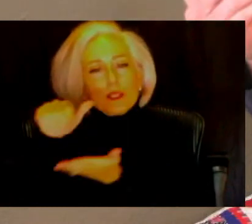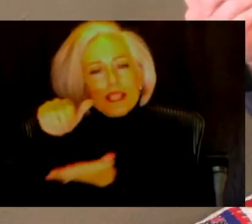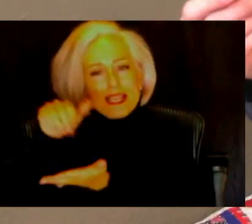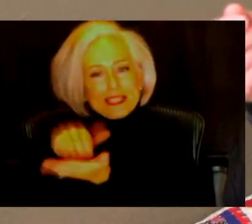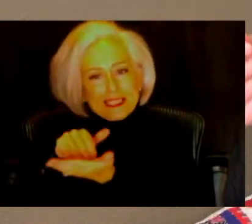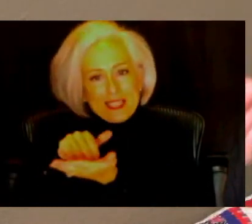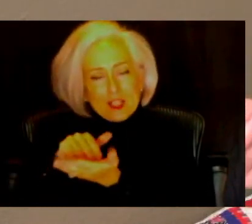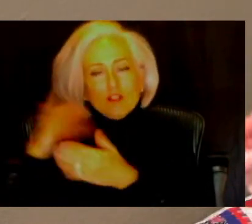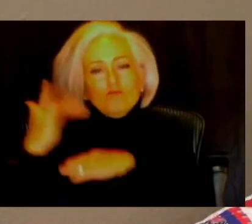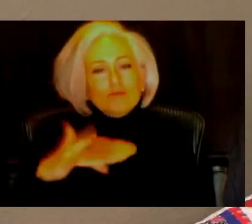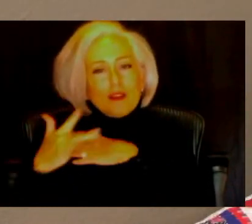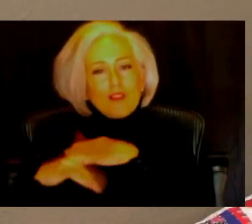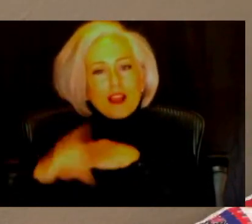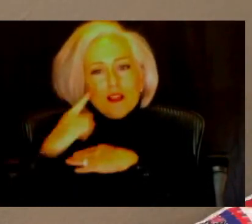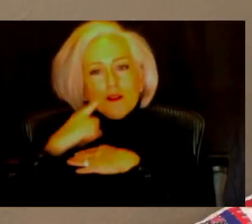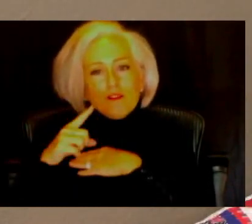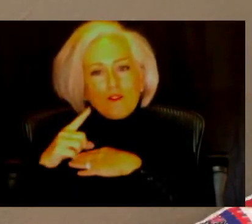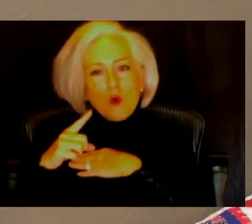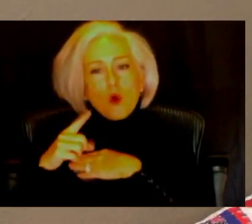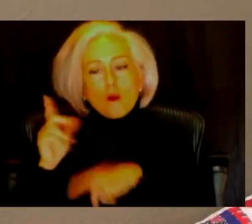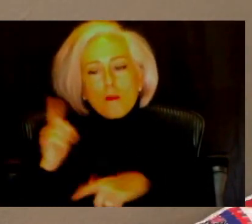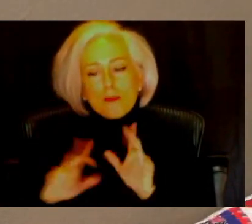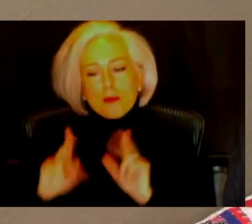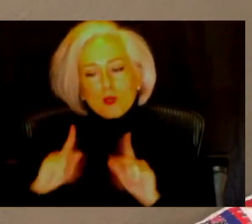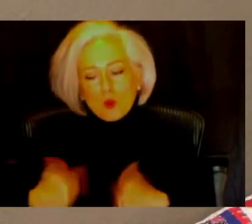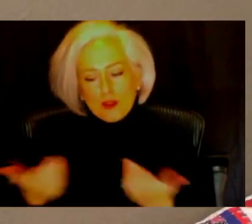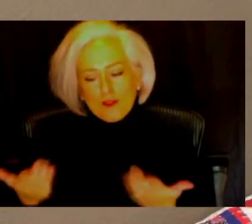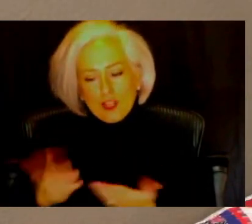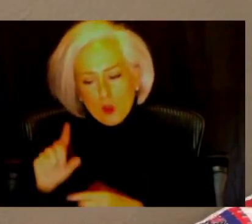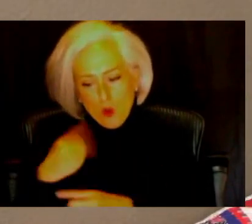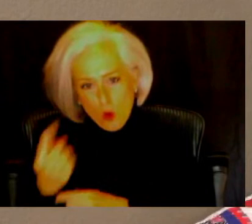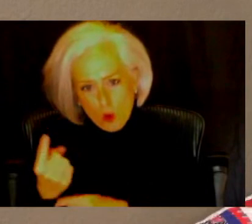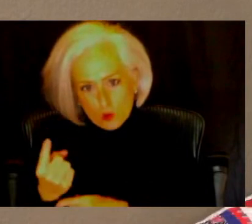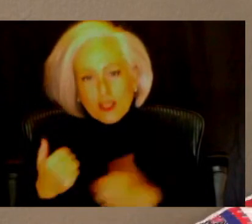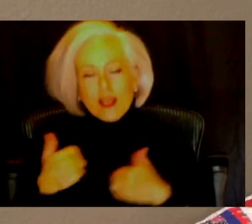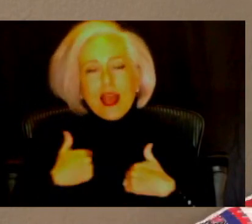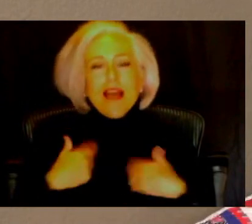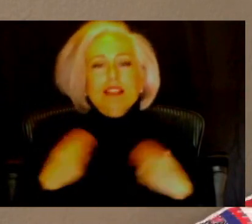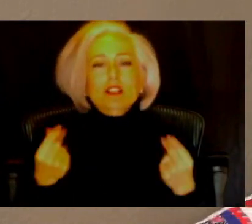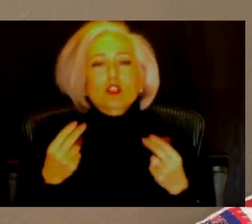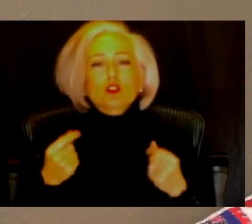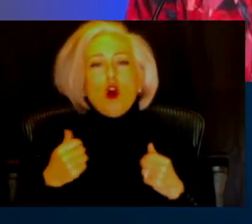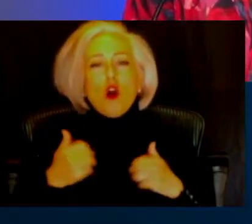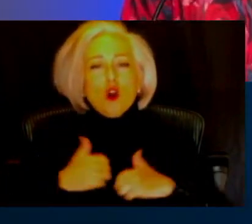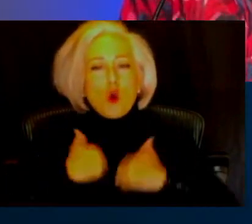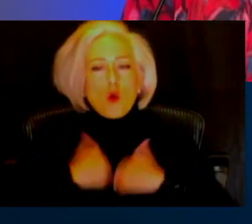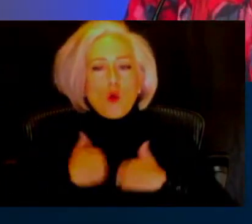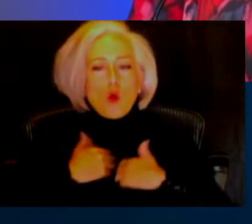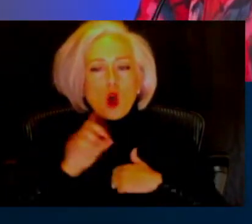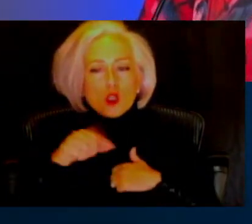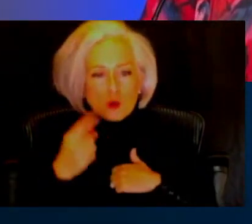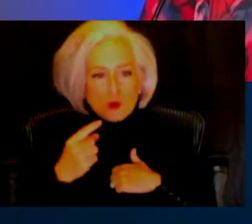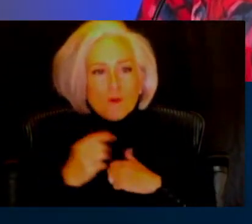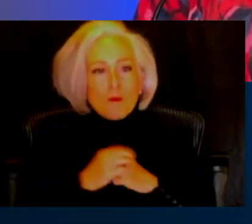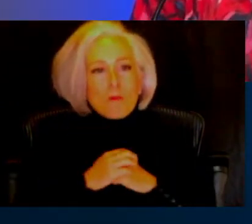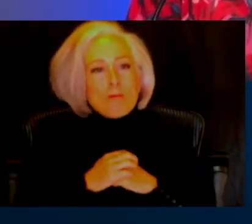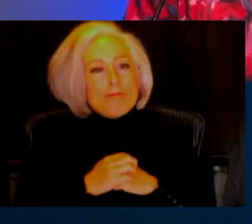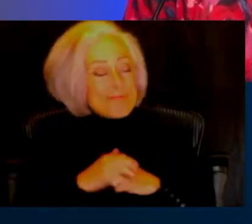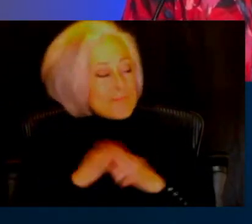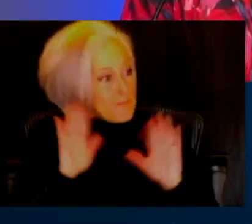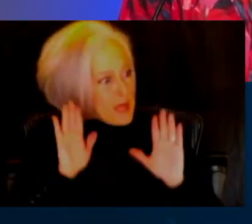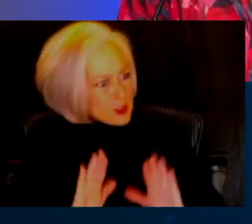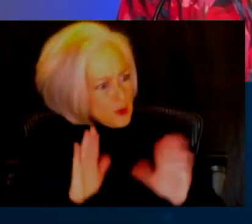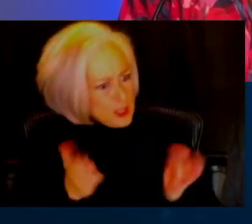available for residents only, we have a dog wash area in there. So that's that's great that you offer